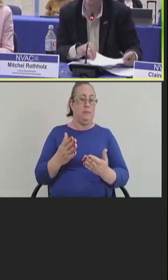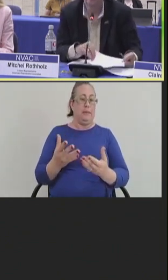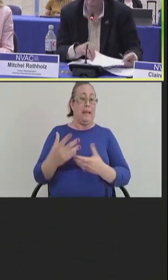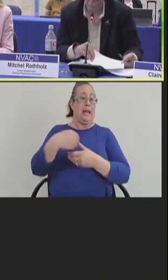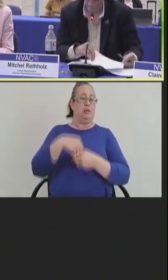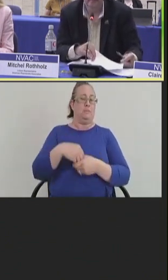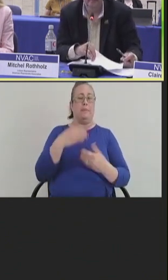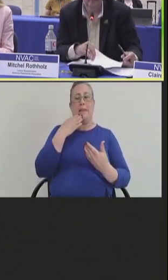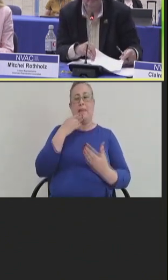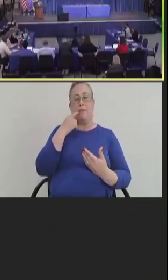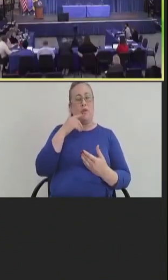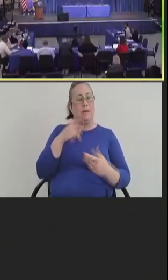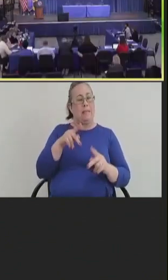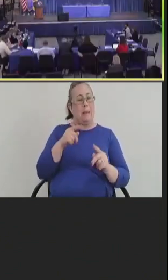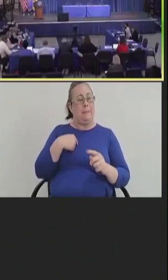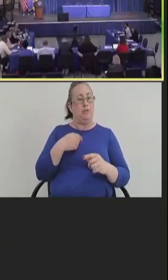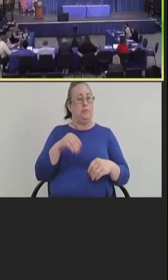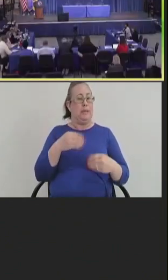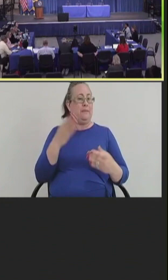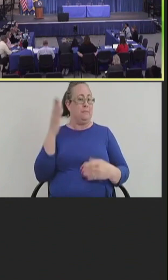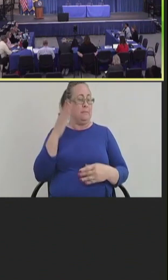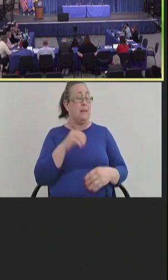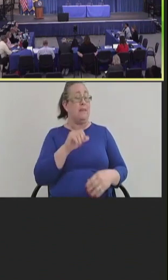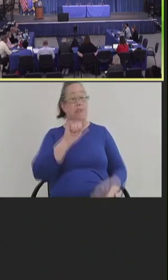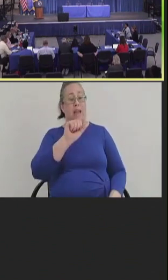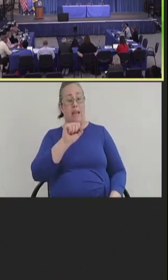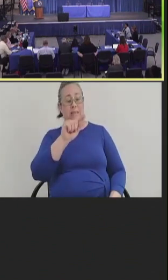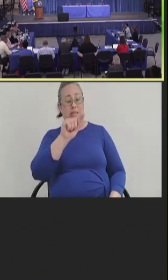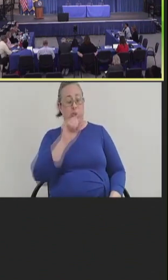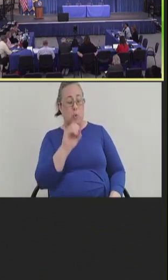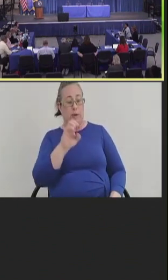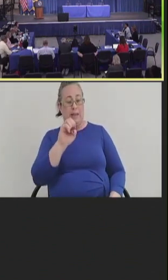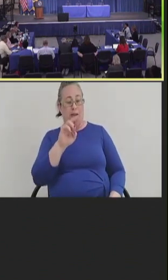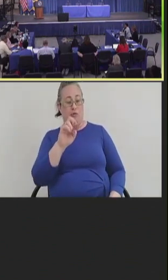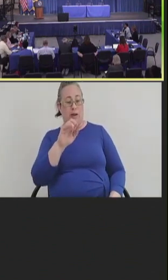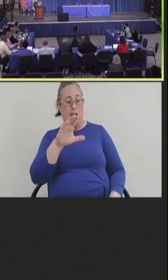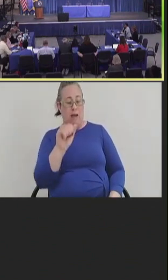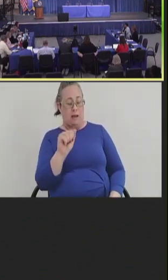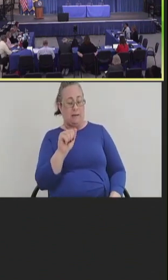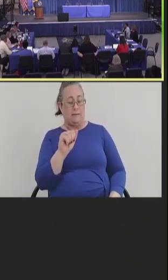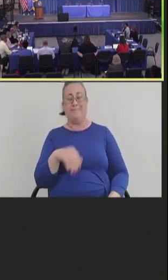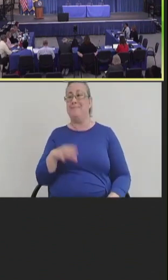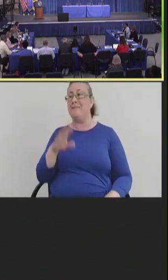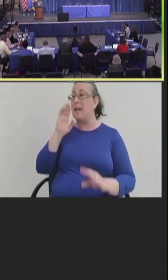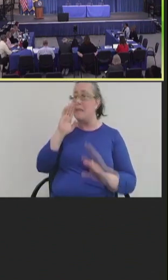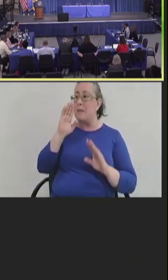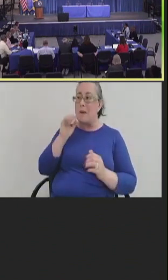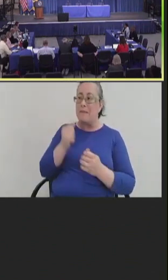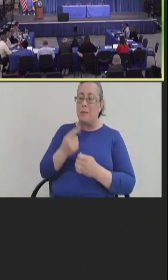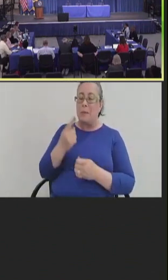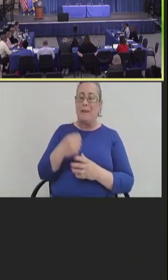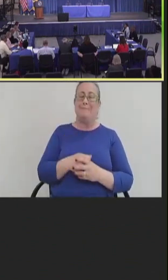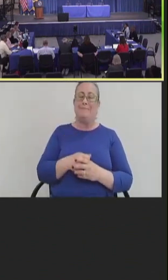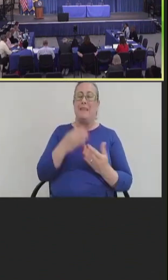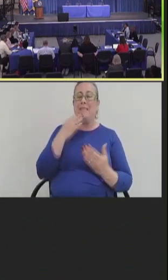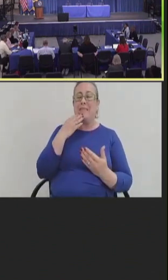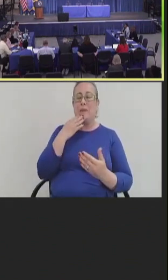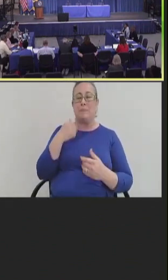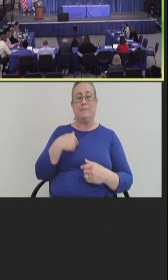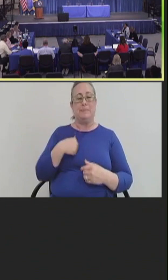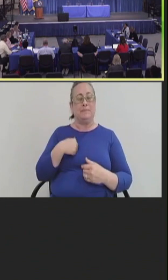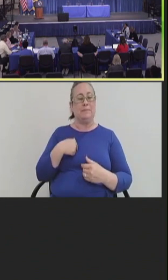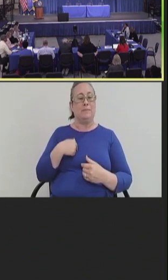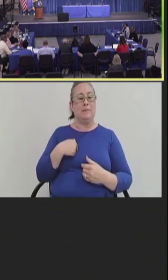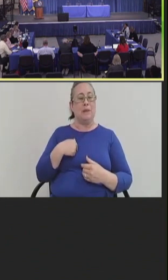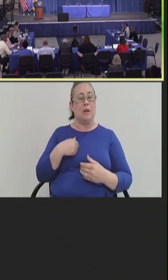Thank you, Mitch. Next for ASTO, Erica McGowan. Hi, everyone. Thank you. I'm bringing